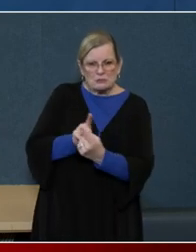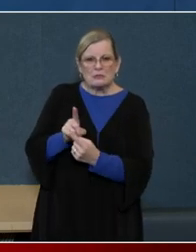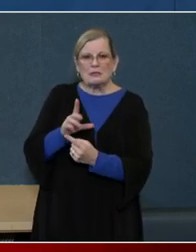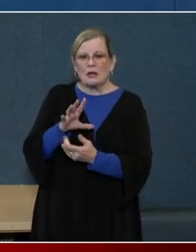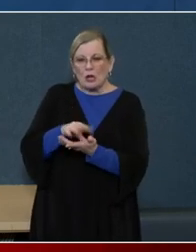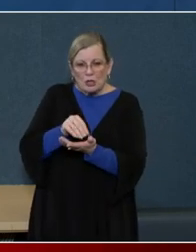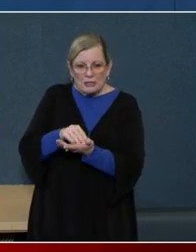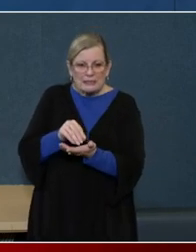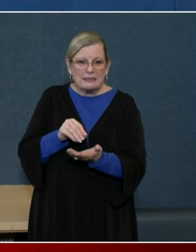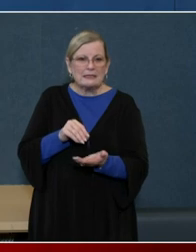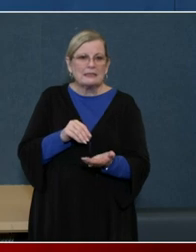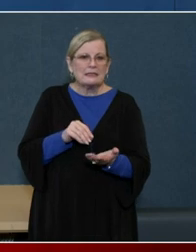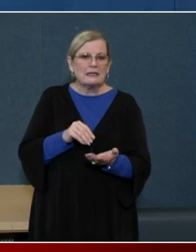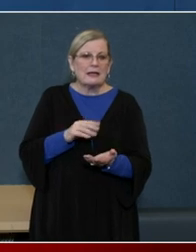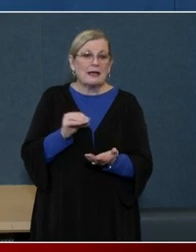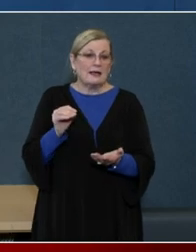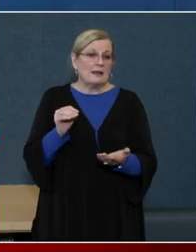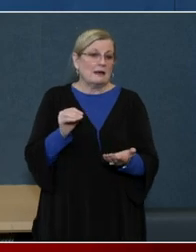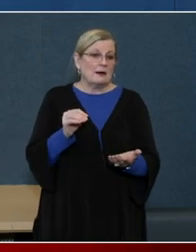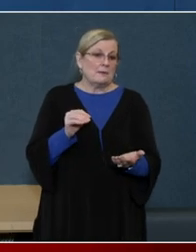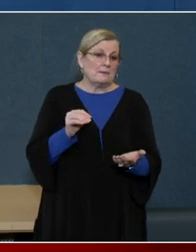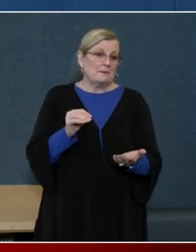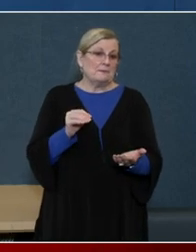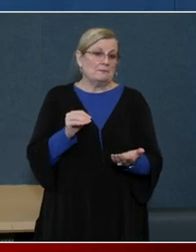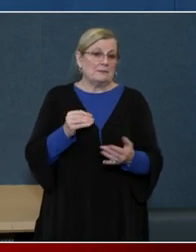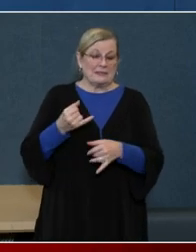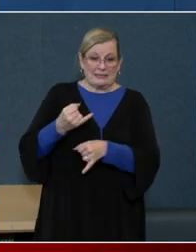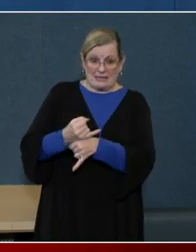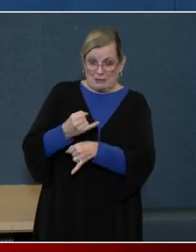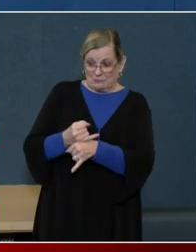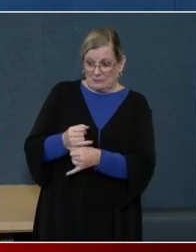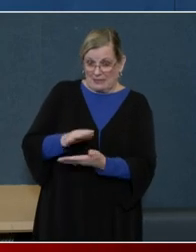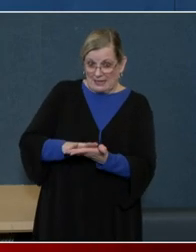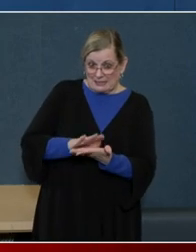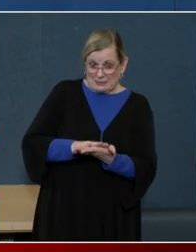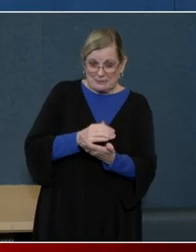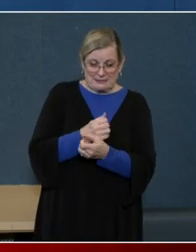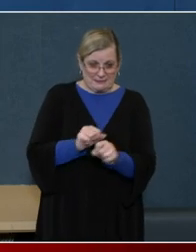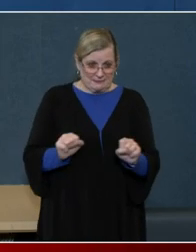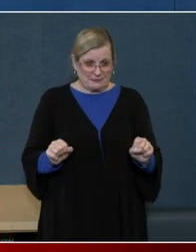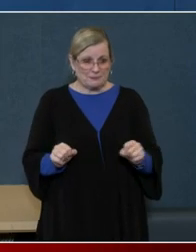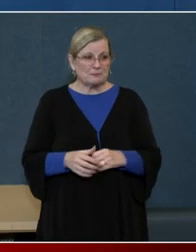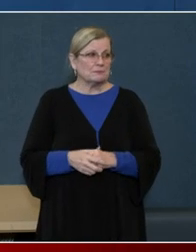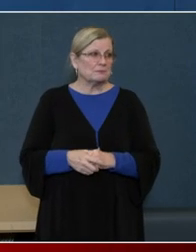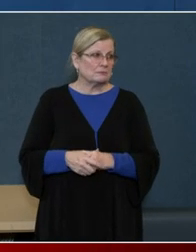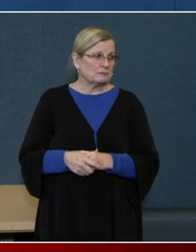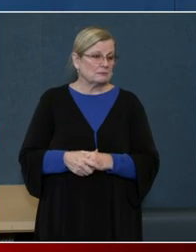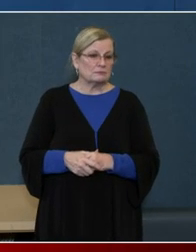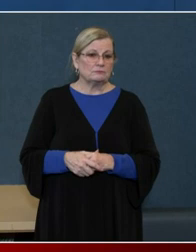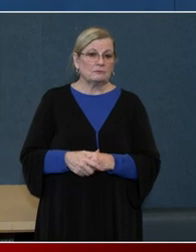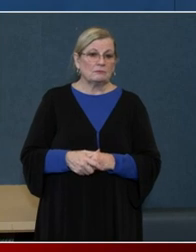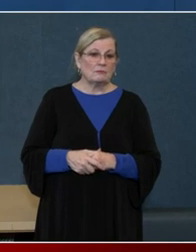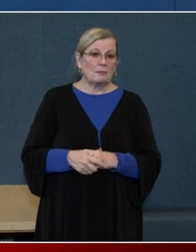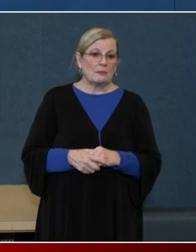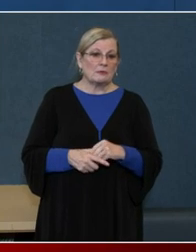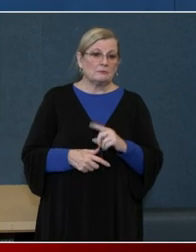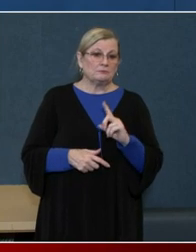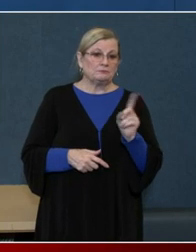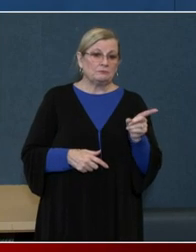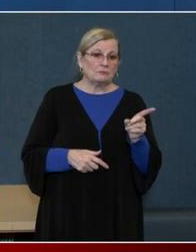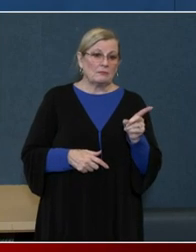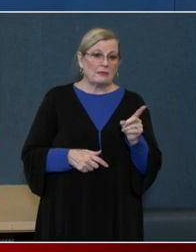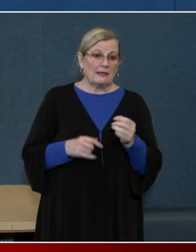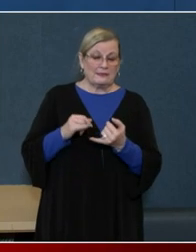real engagement in Canvas Academics classrooms accordingly. Here we highlight a day in a life.